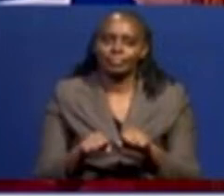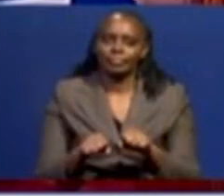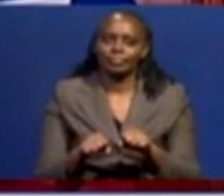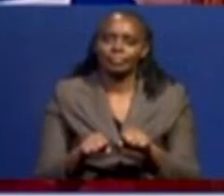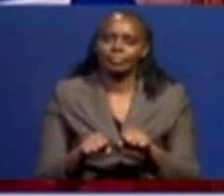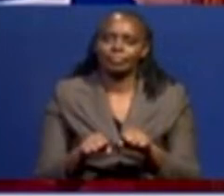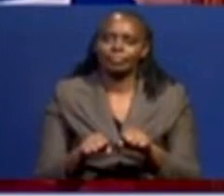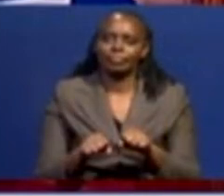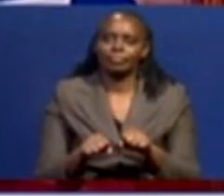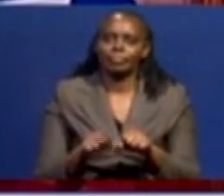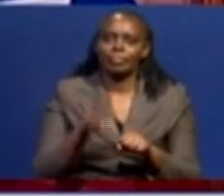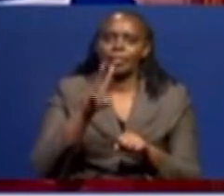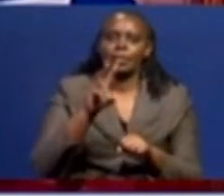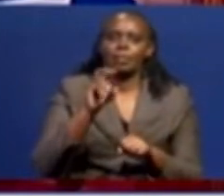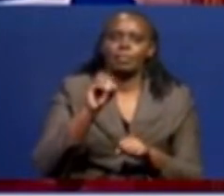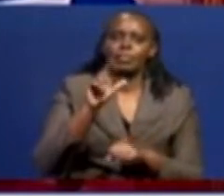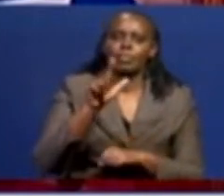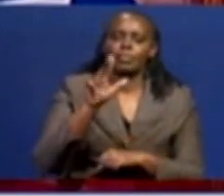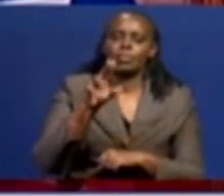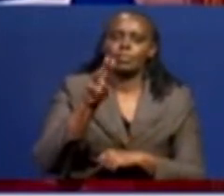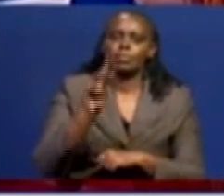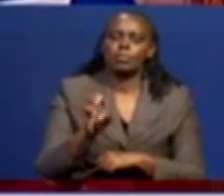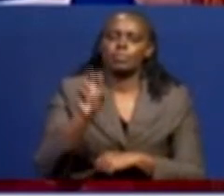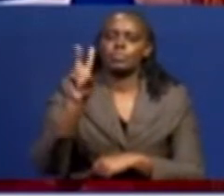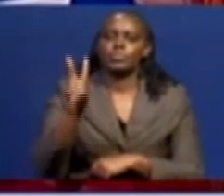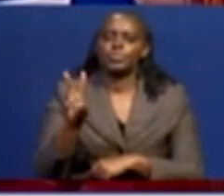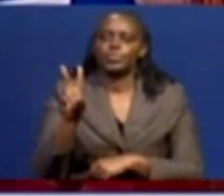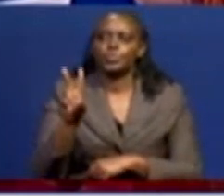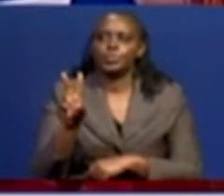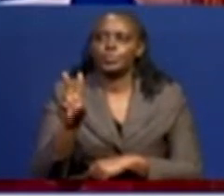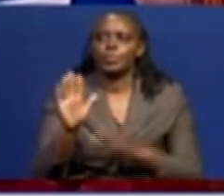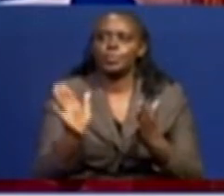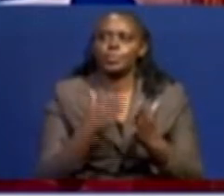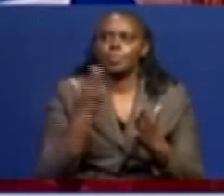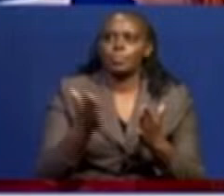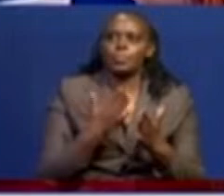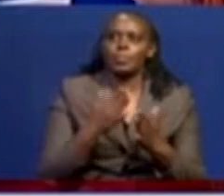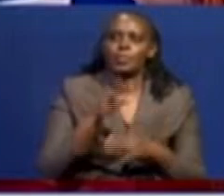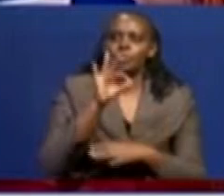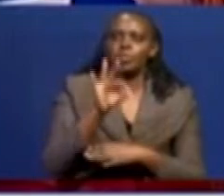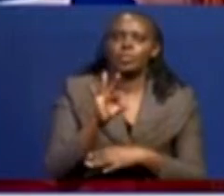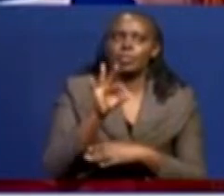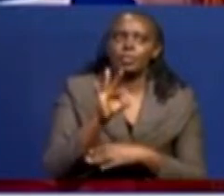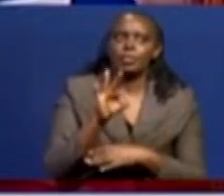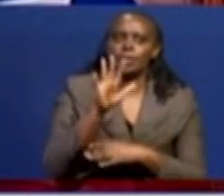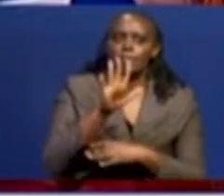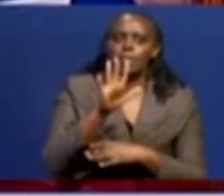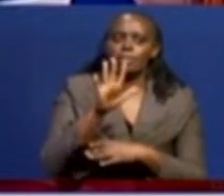Yes. Senators, kindly go with me to volume 2. Volume. At page